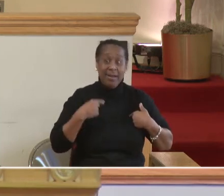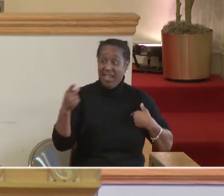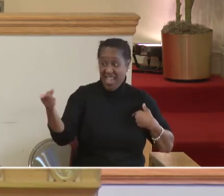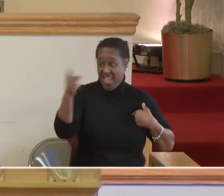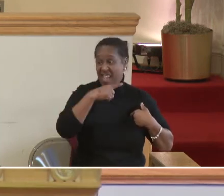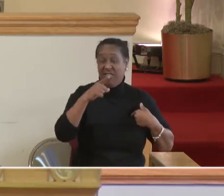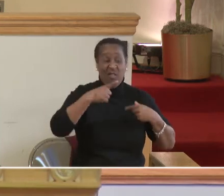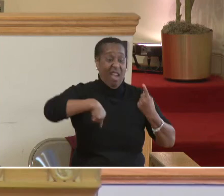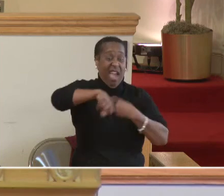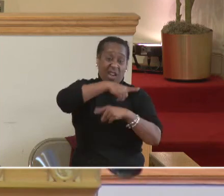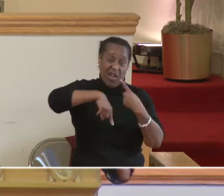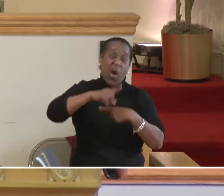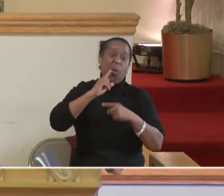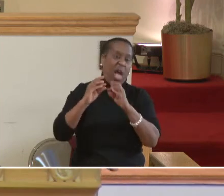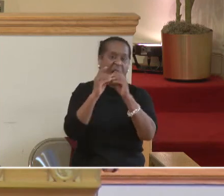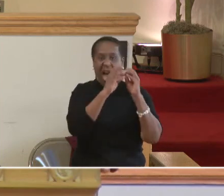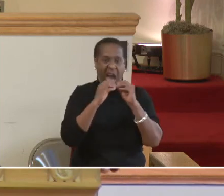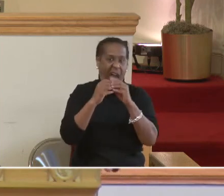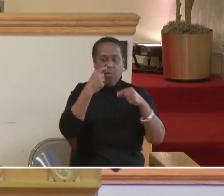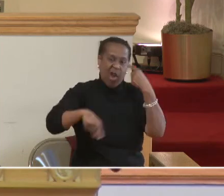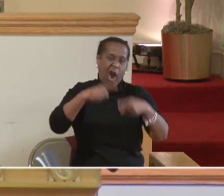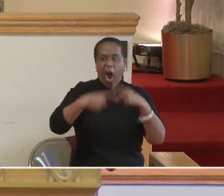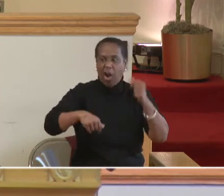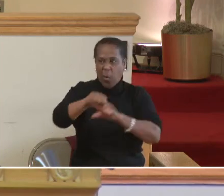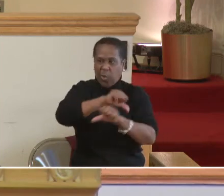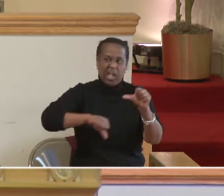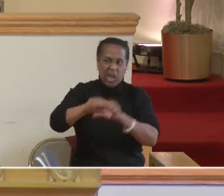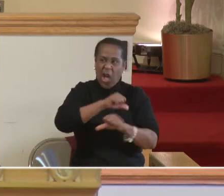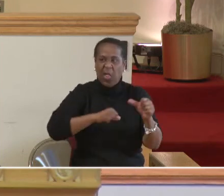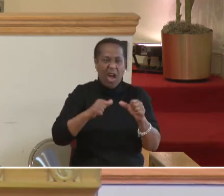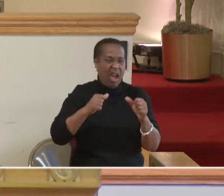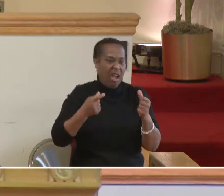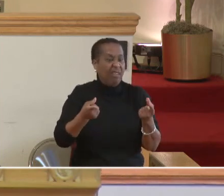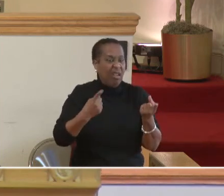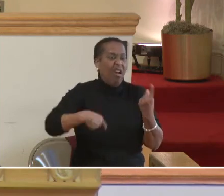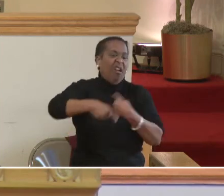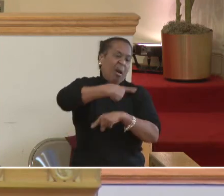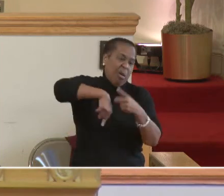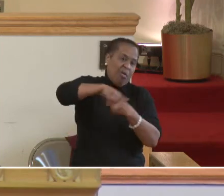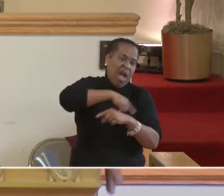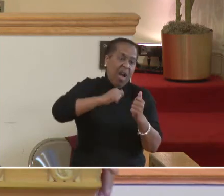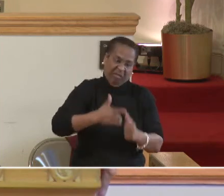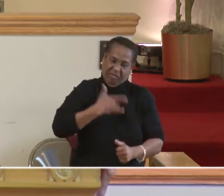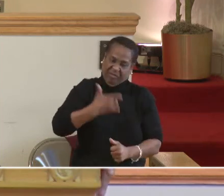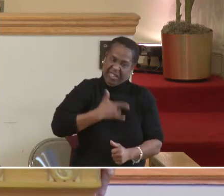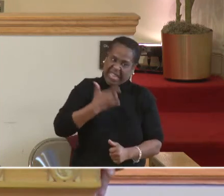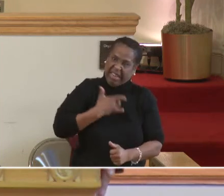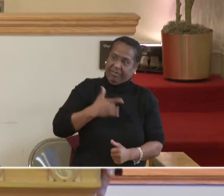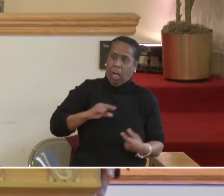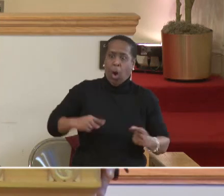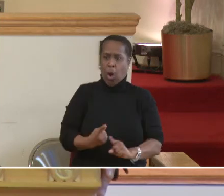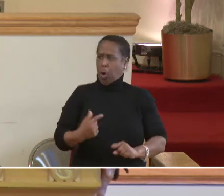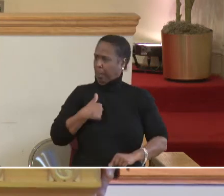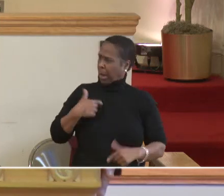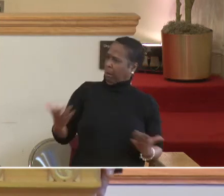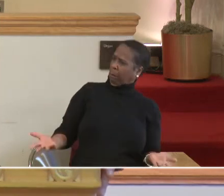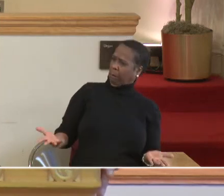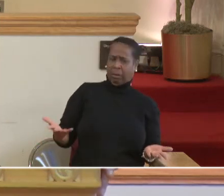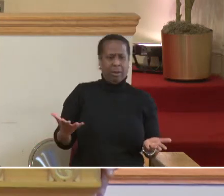long enough, we're going to fall out with each other. Stick around long enough, some feelings are going to get hurt.